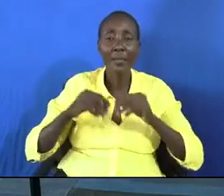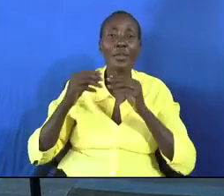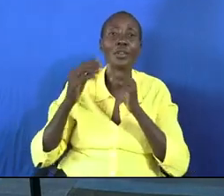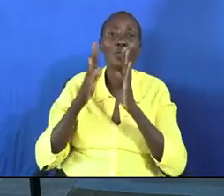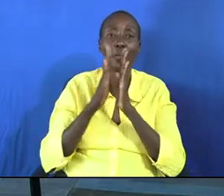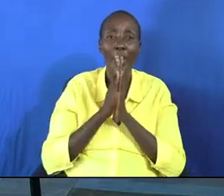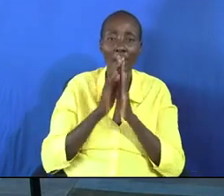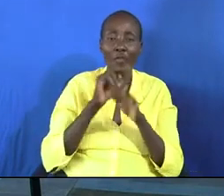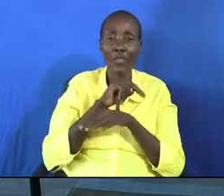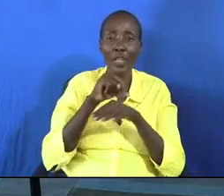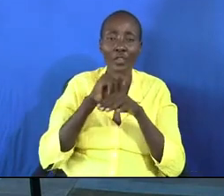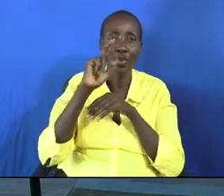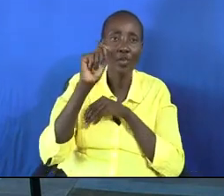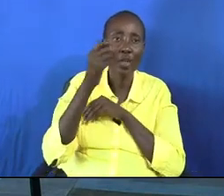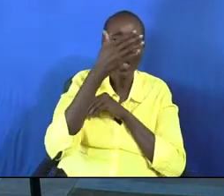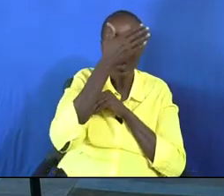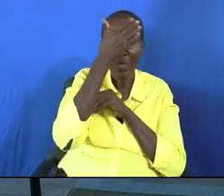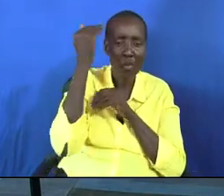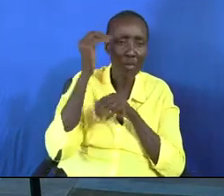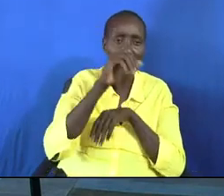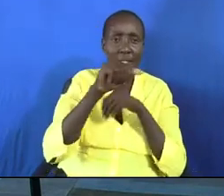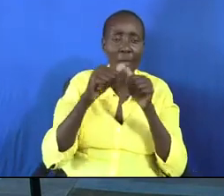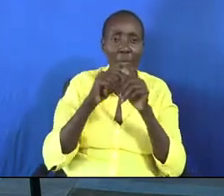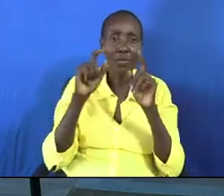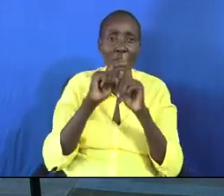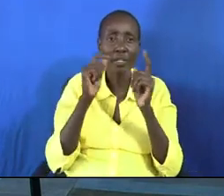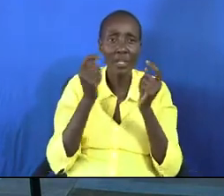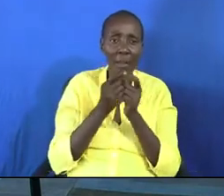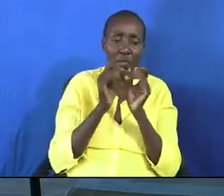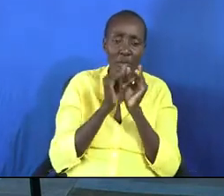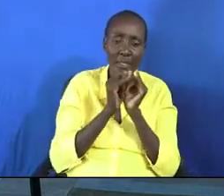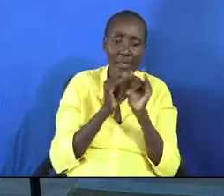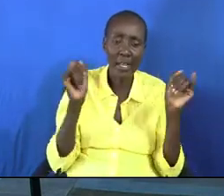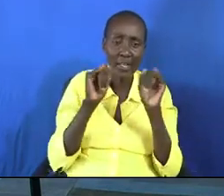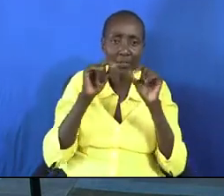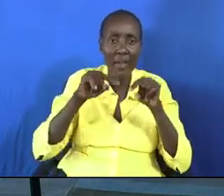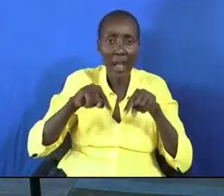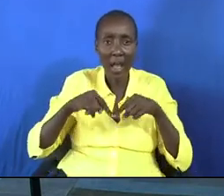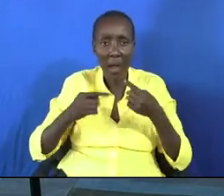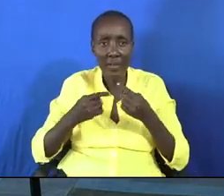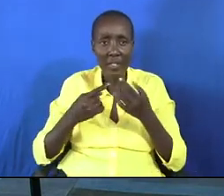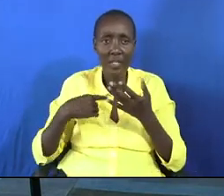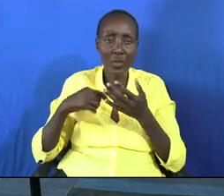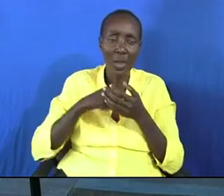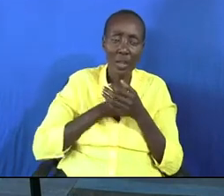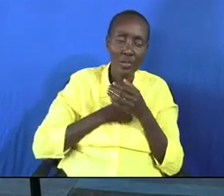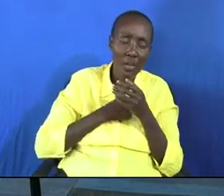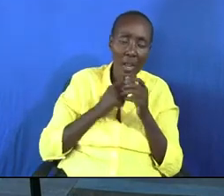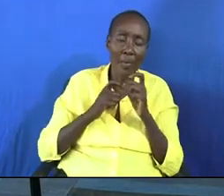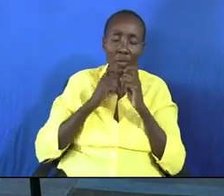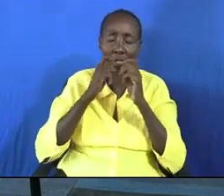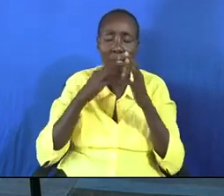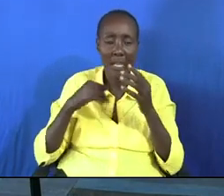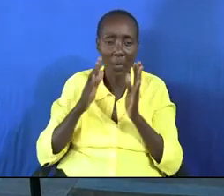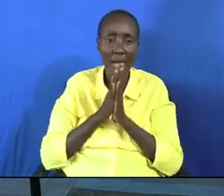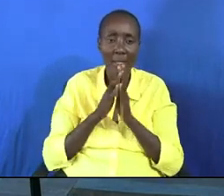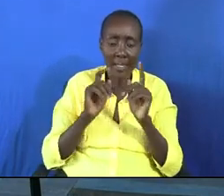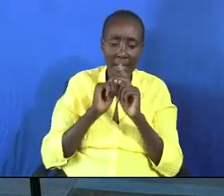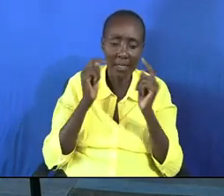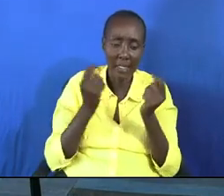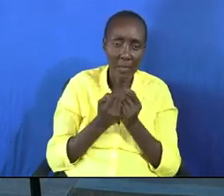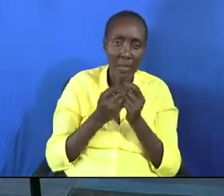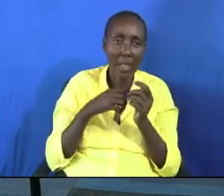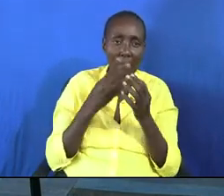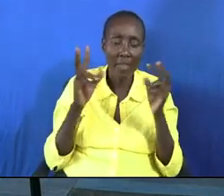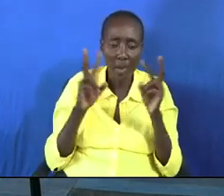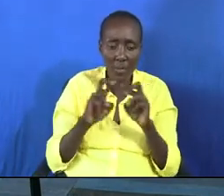Kenya? We forget about tribes. We come and sanctify ourselves. We repent about our tribalism, and then we